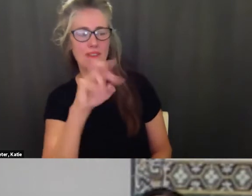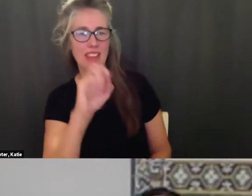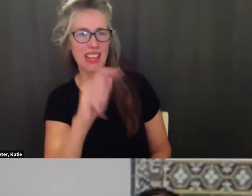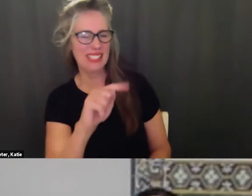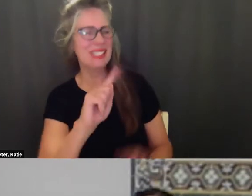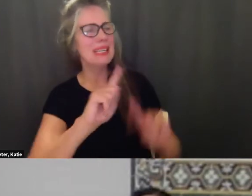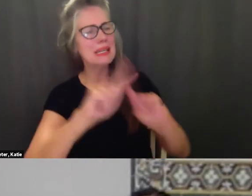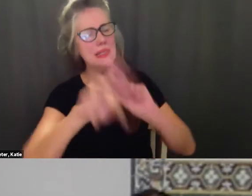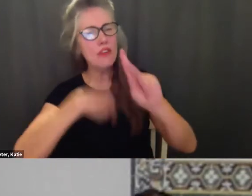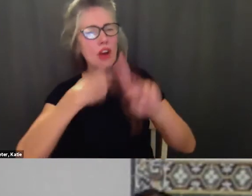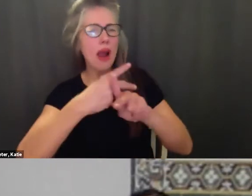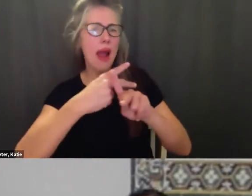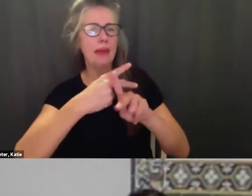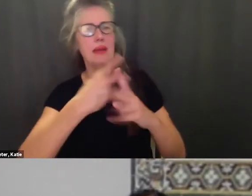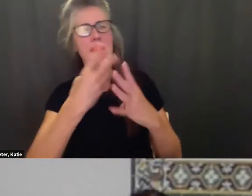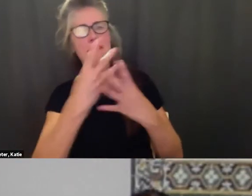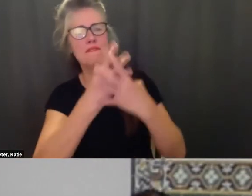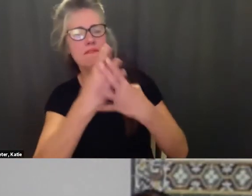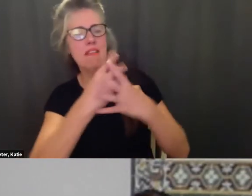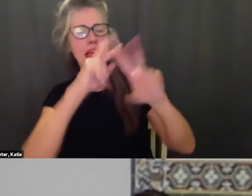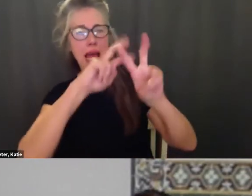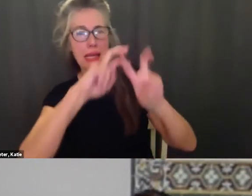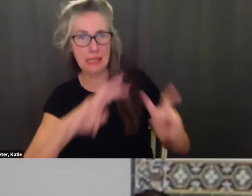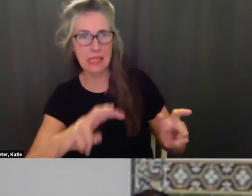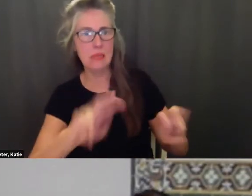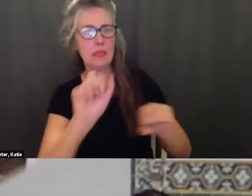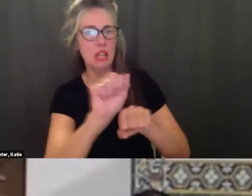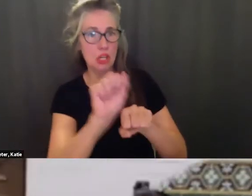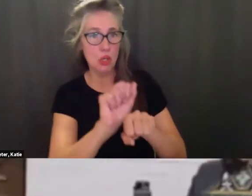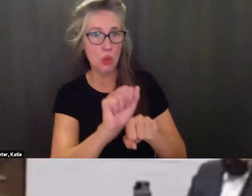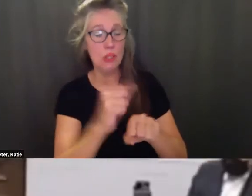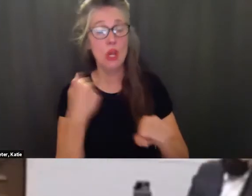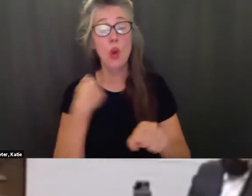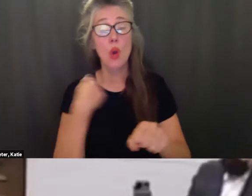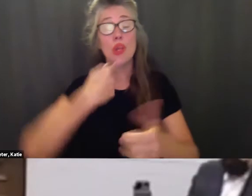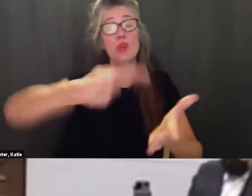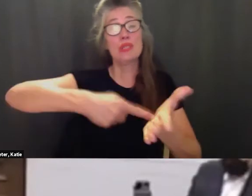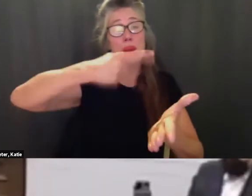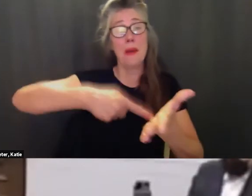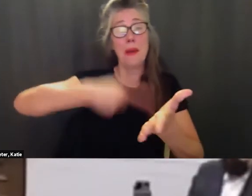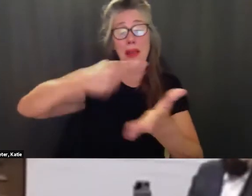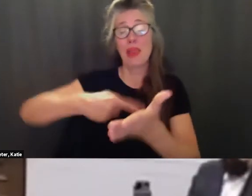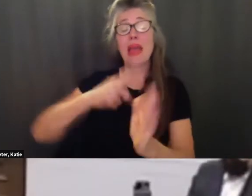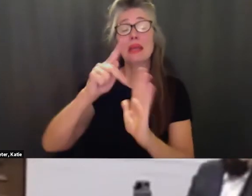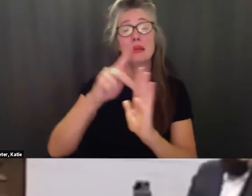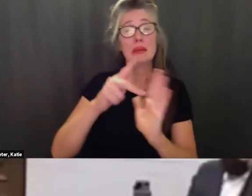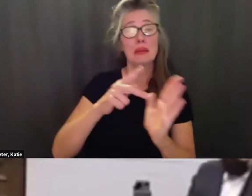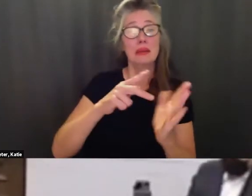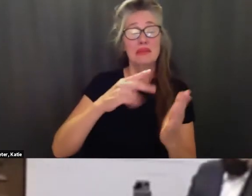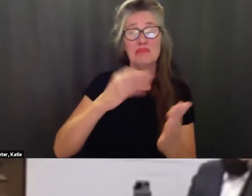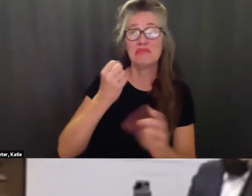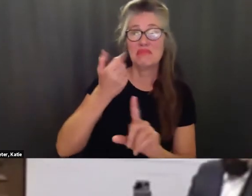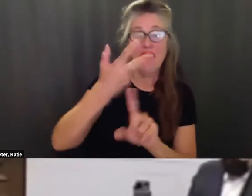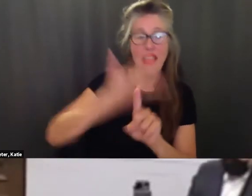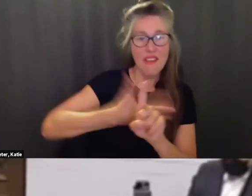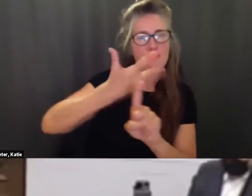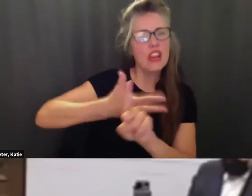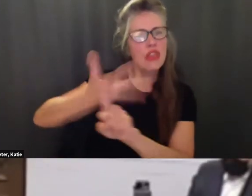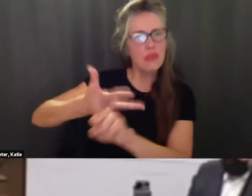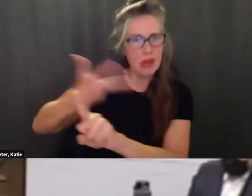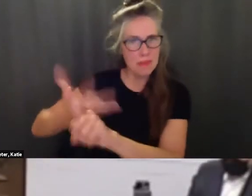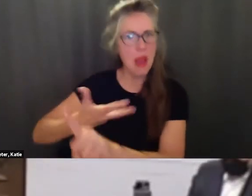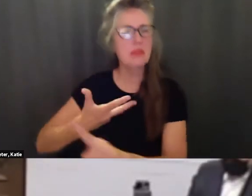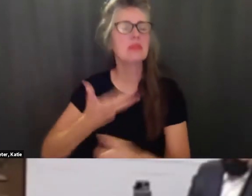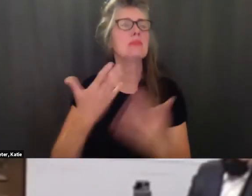of assessments that you would want to take, right? So we have our periodic assessments. So you do those every 3 months. So you'll do a